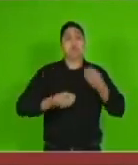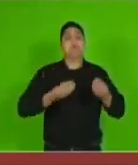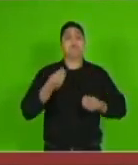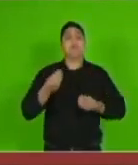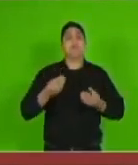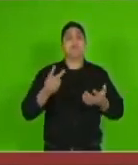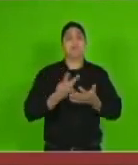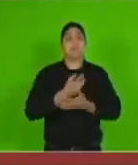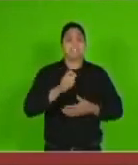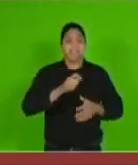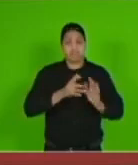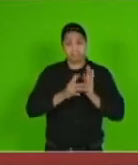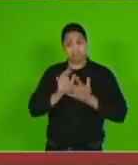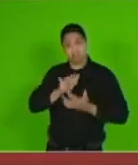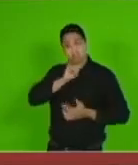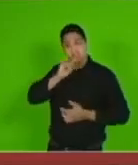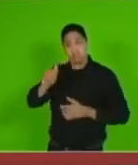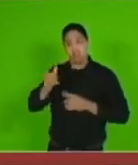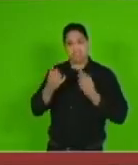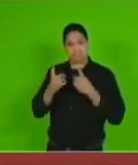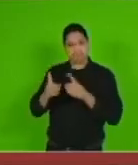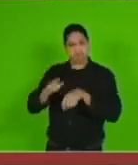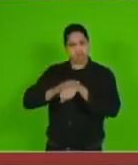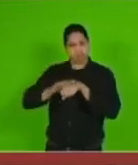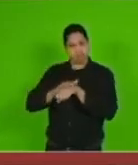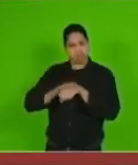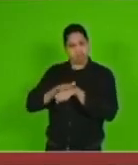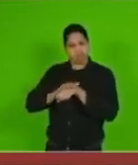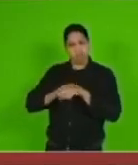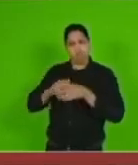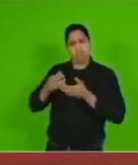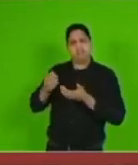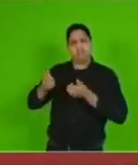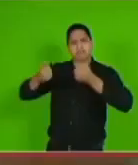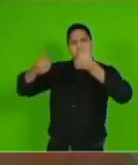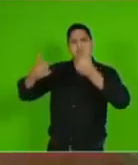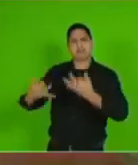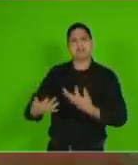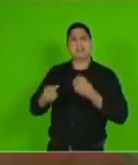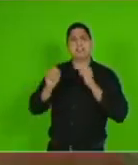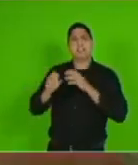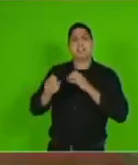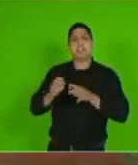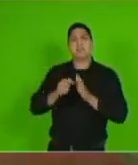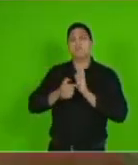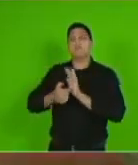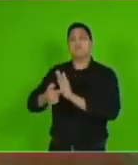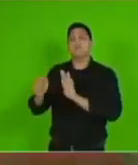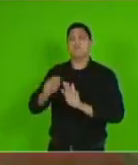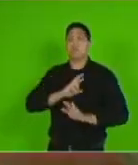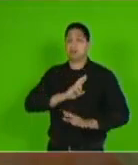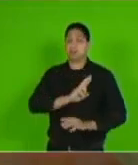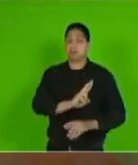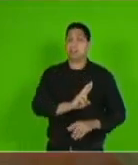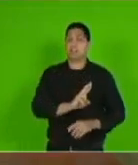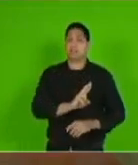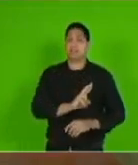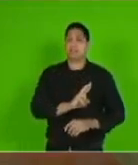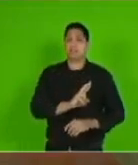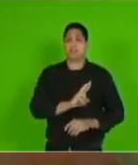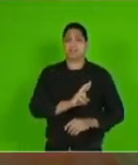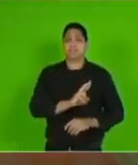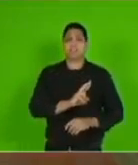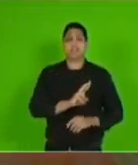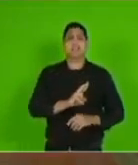When Jesus goes to tell the disciples in a conversation, he speaks of